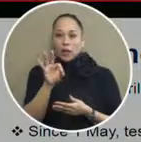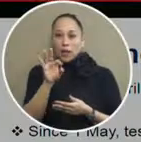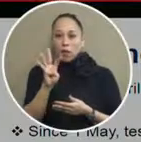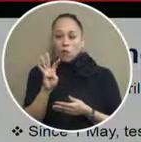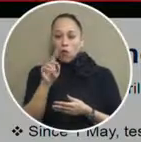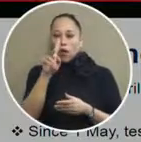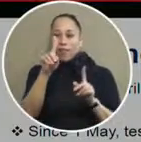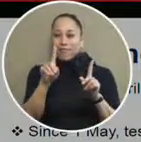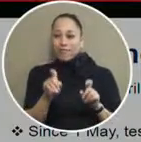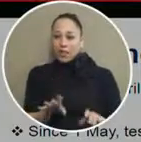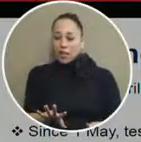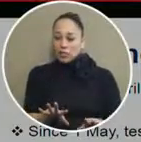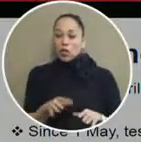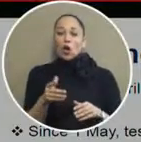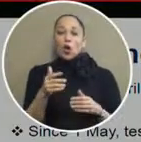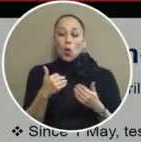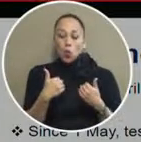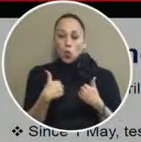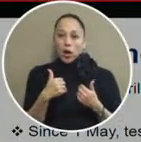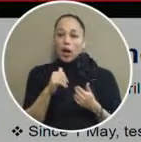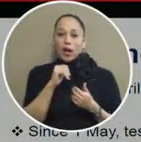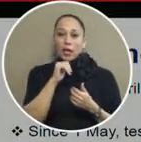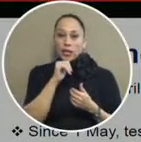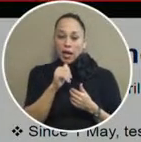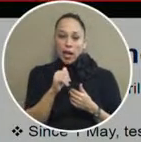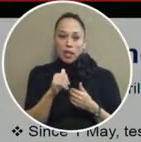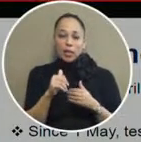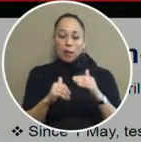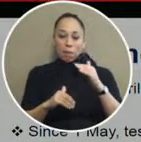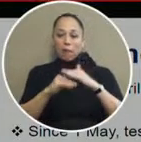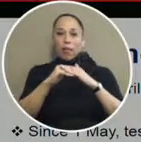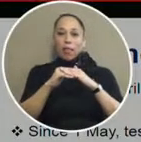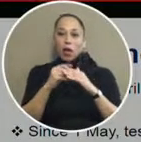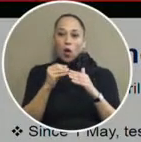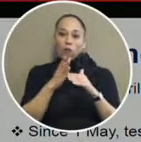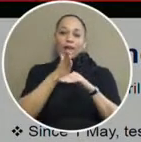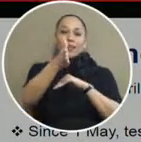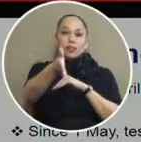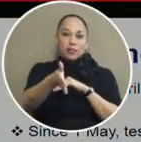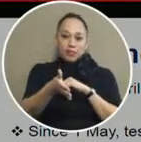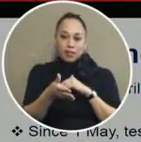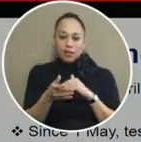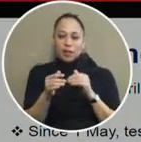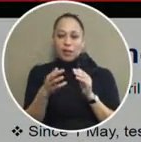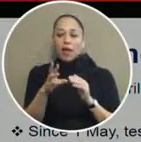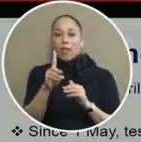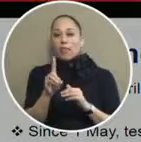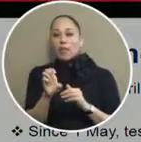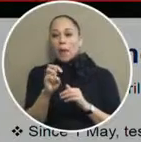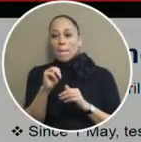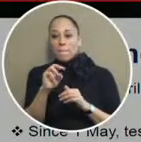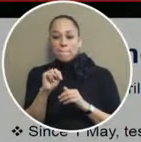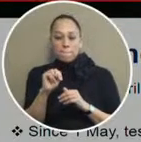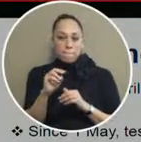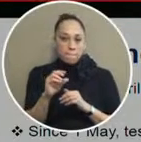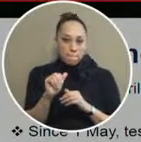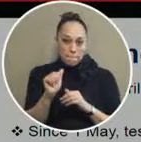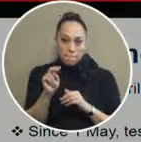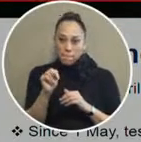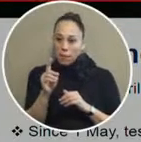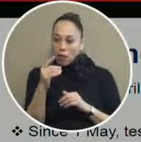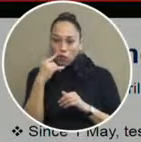tests. We have not, since the middle of May, maxed out or exceeded demand on any day for